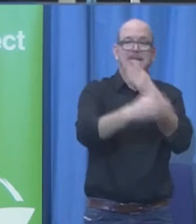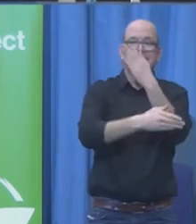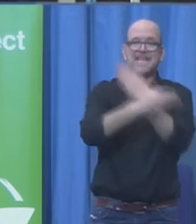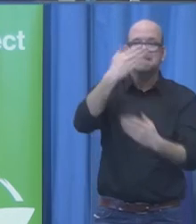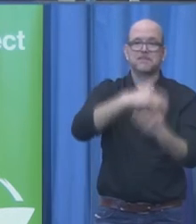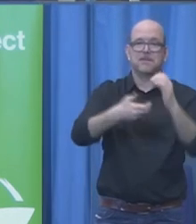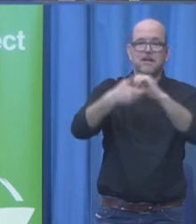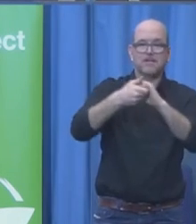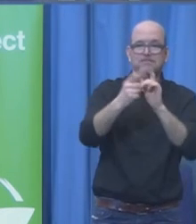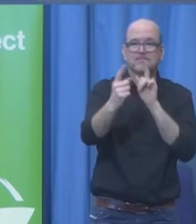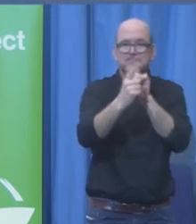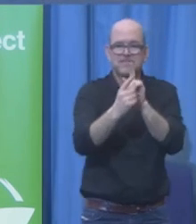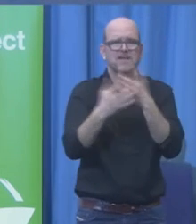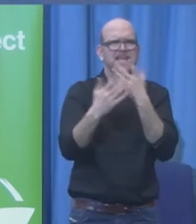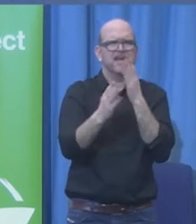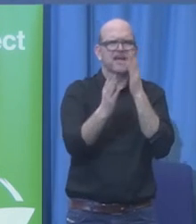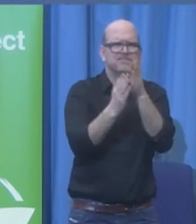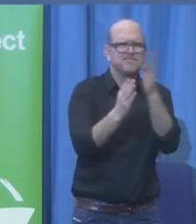rid of